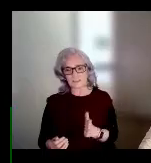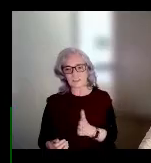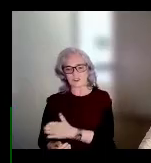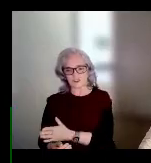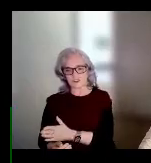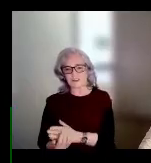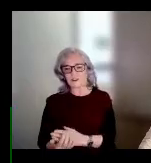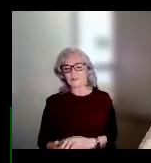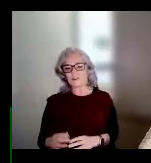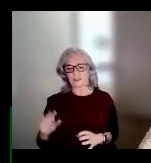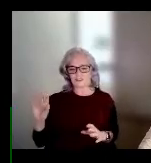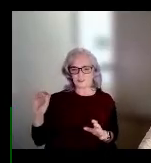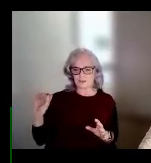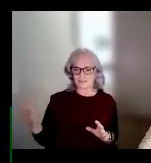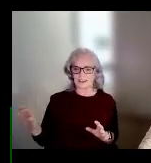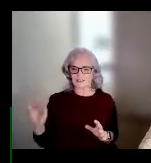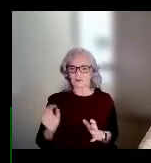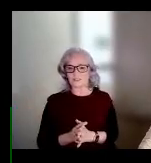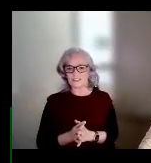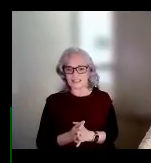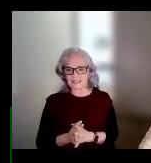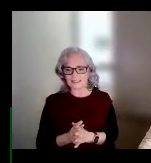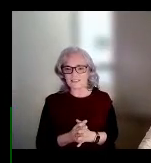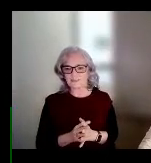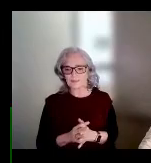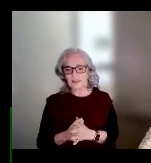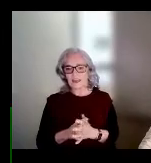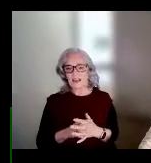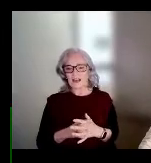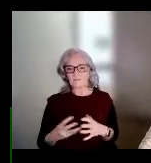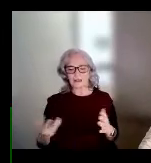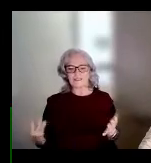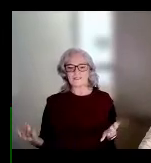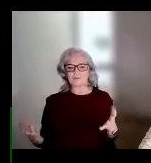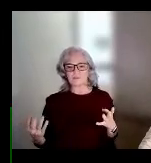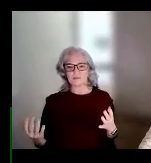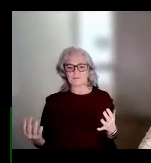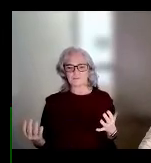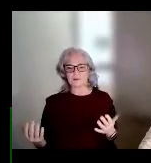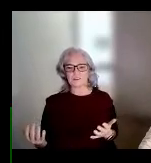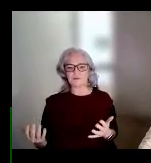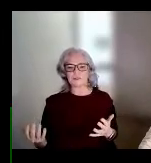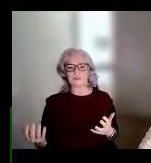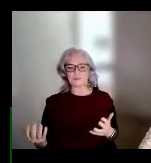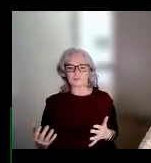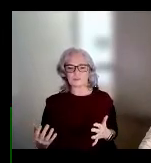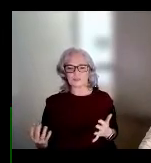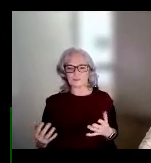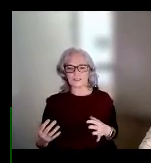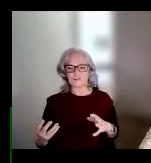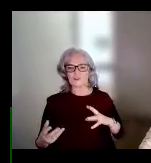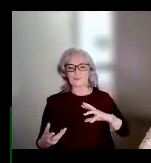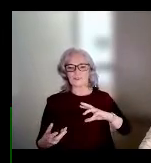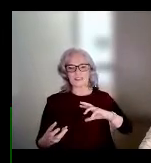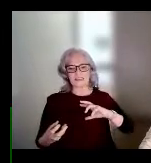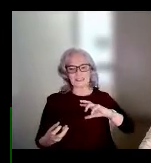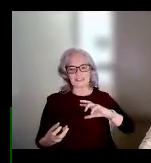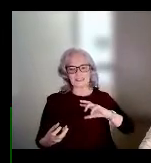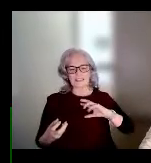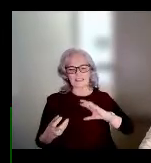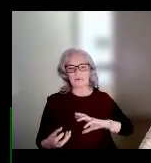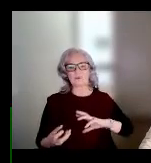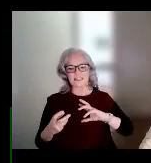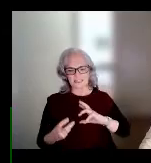their MND journey, rather than just being tacked on at the end. And that was one thing we could do to genuinely ensure that